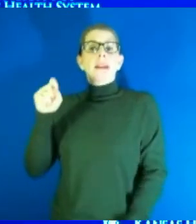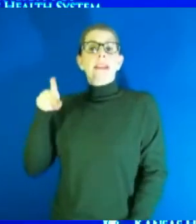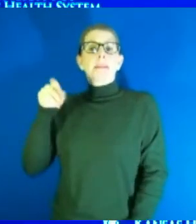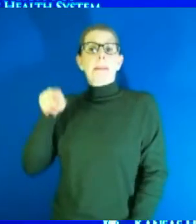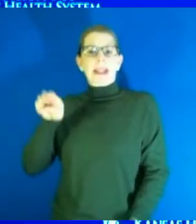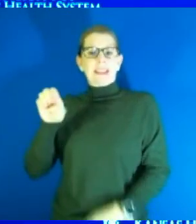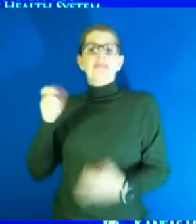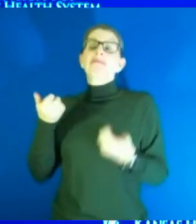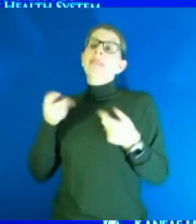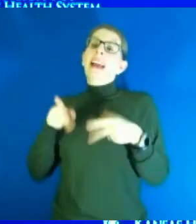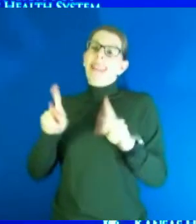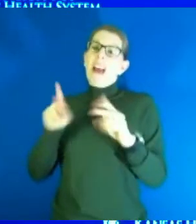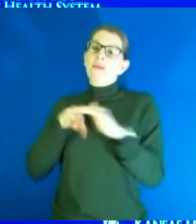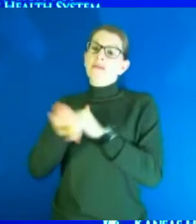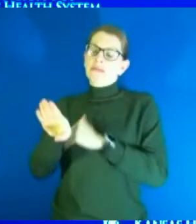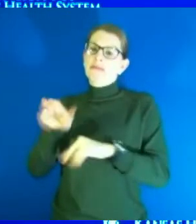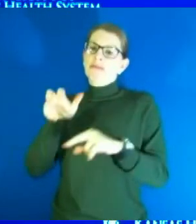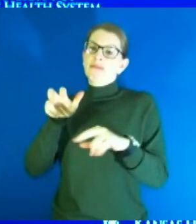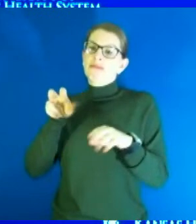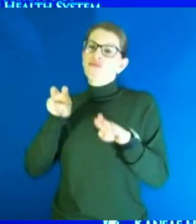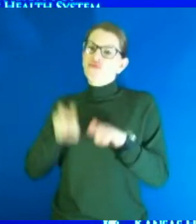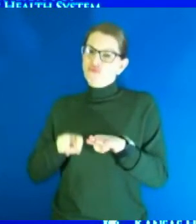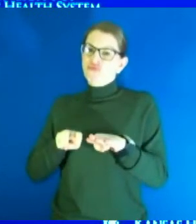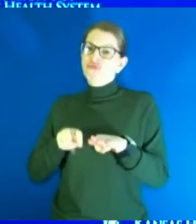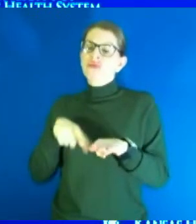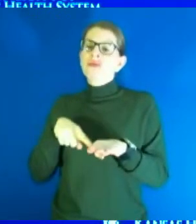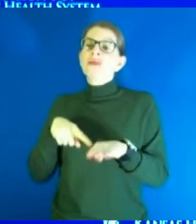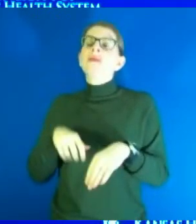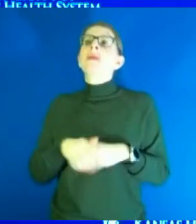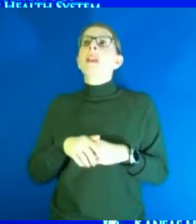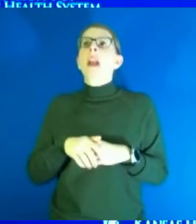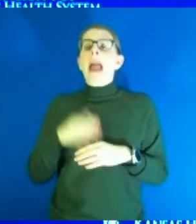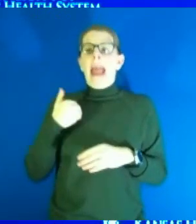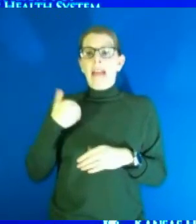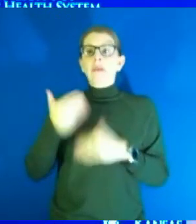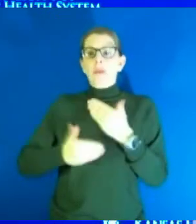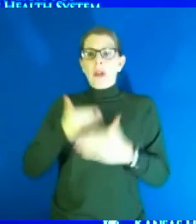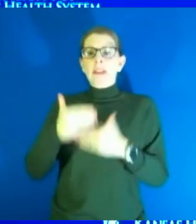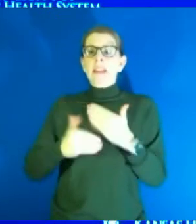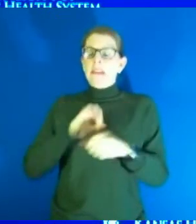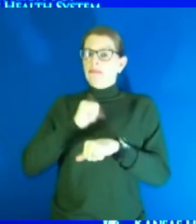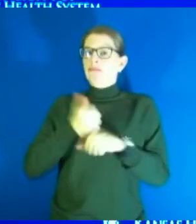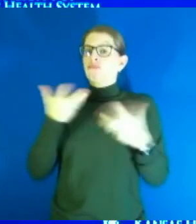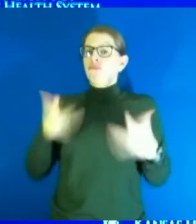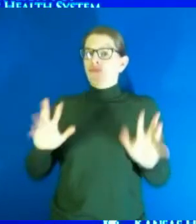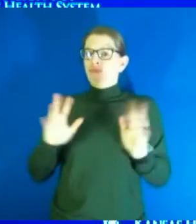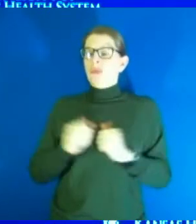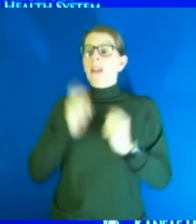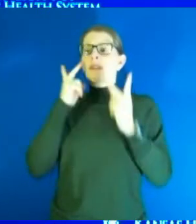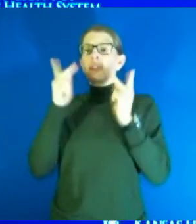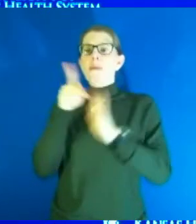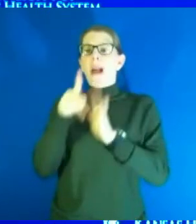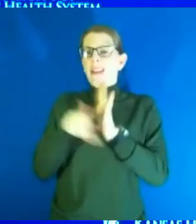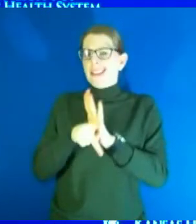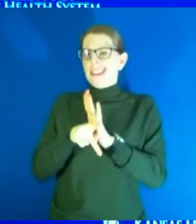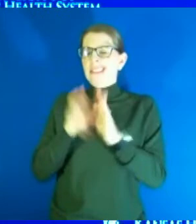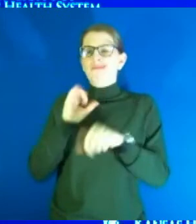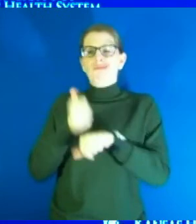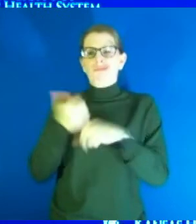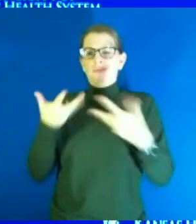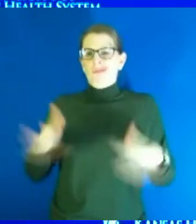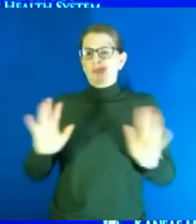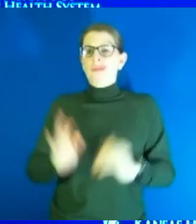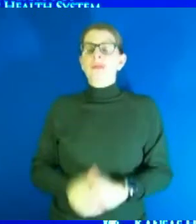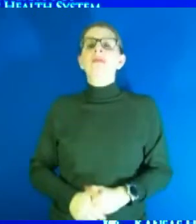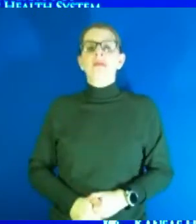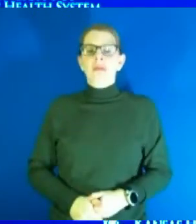allow them to come in. So, we do have those processes in place, visitor policies, things like that, and